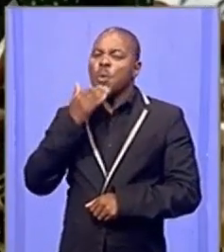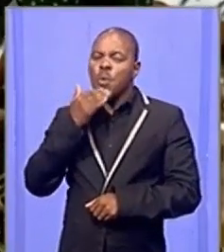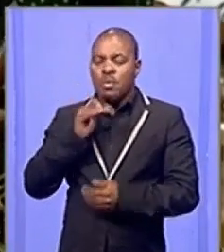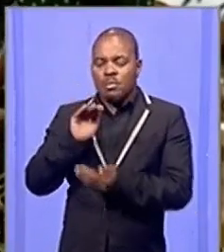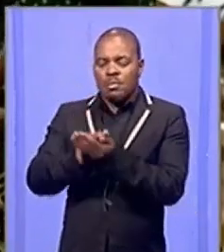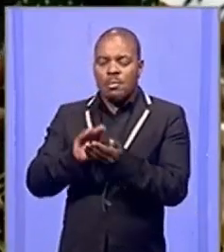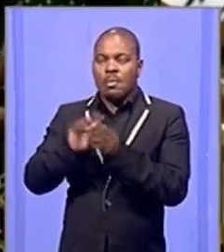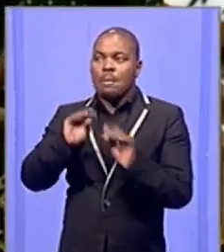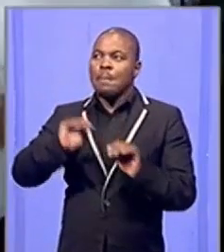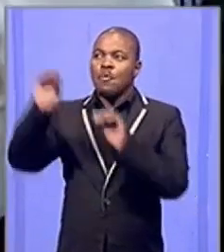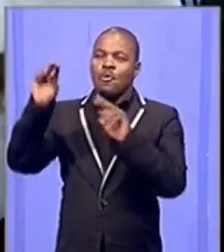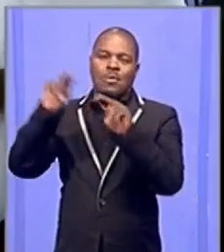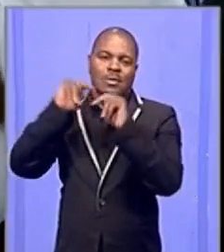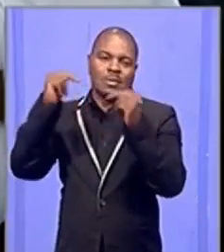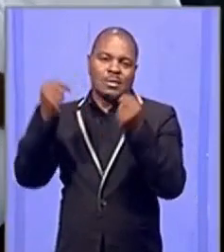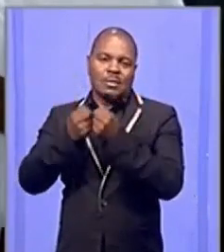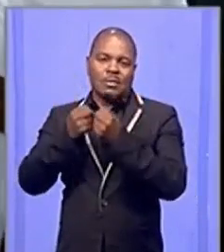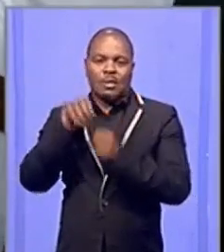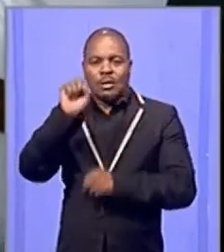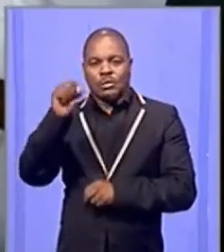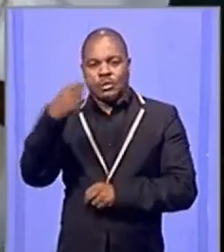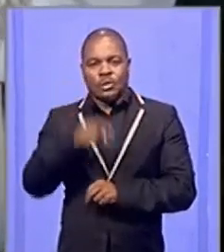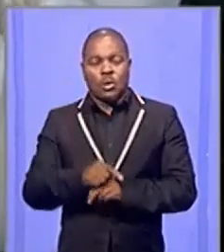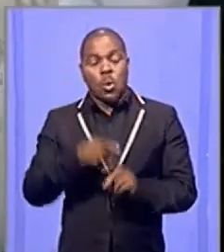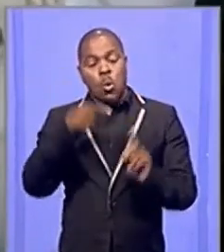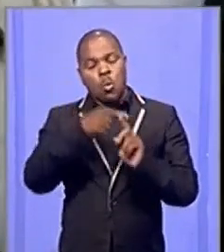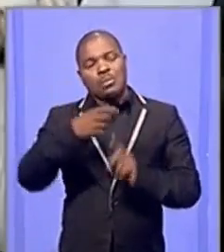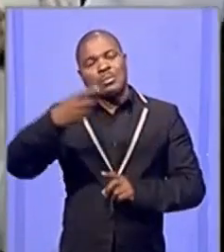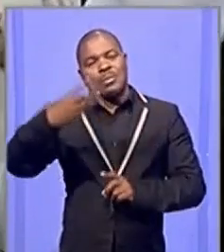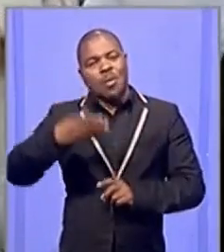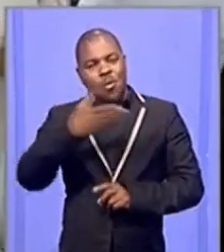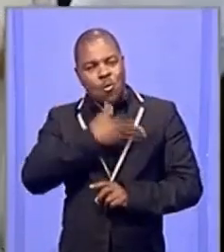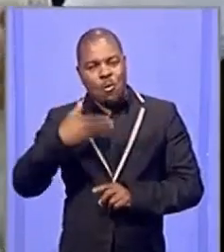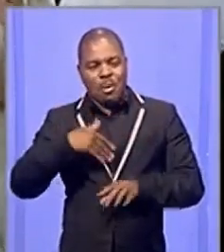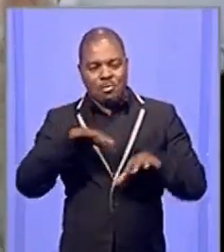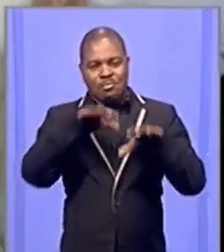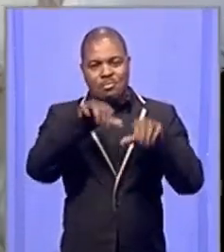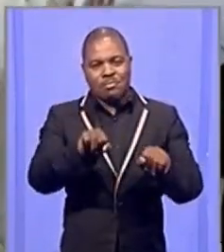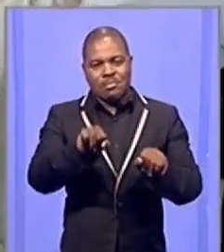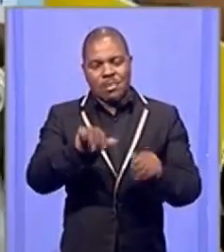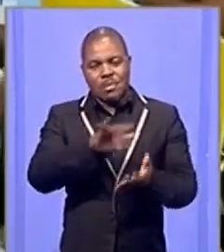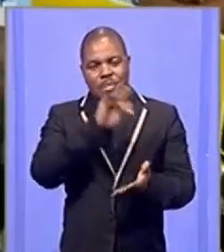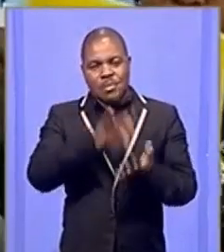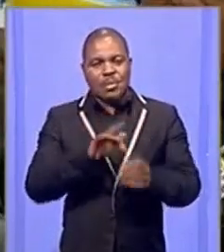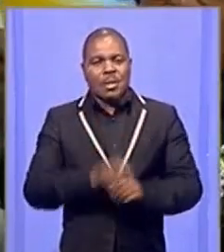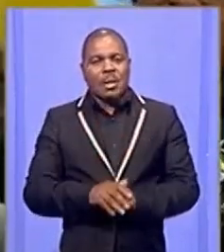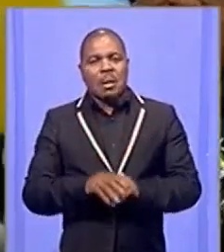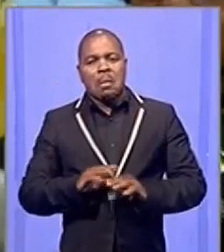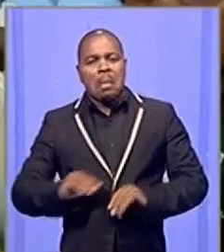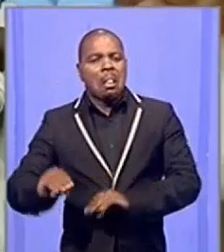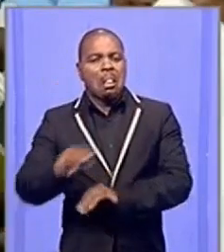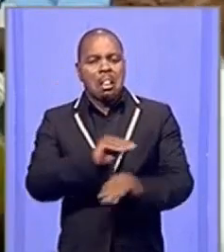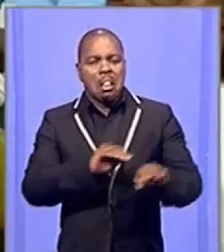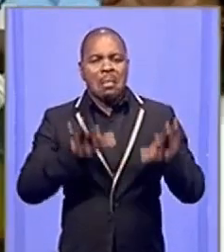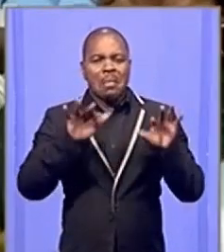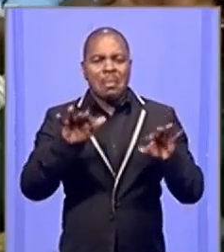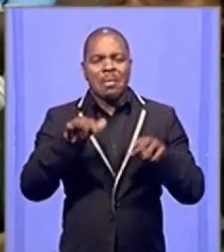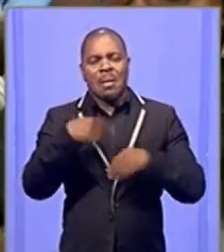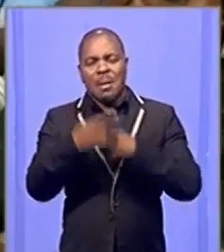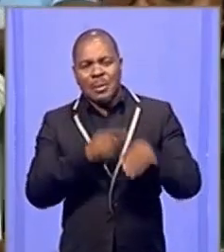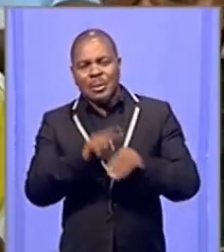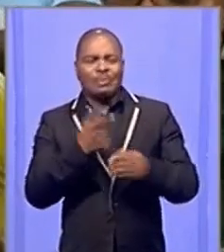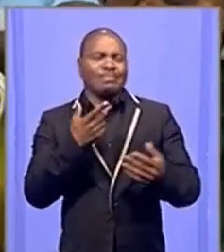ANC. Ke mosadi wa bone go nna tonakgolo ya provinsi eno. Go nnile le dipelaelo tse di namileng ka tsamaiso ya provinsi le